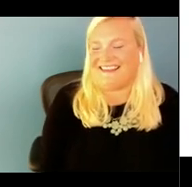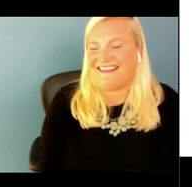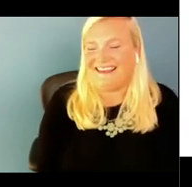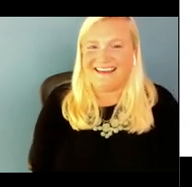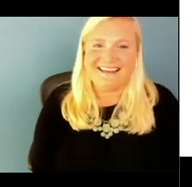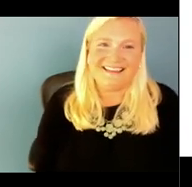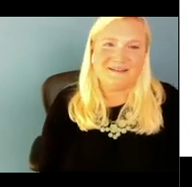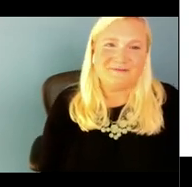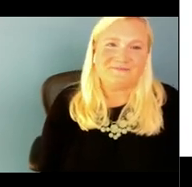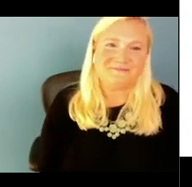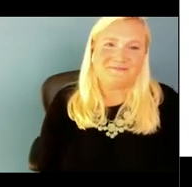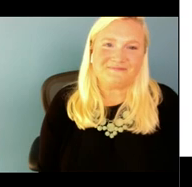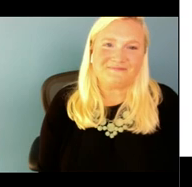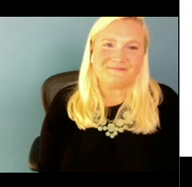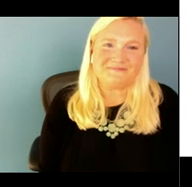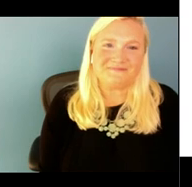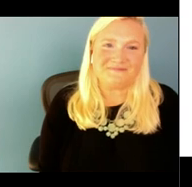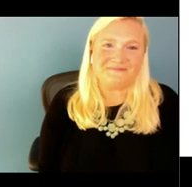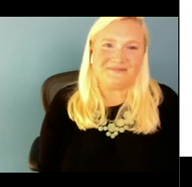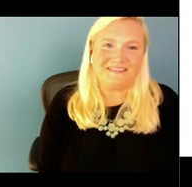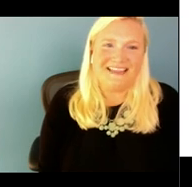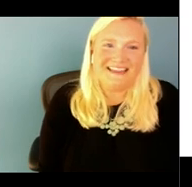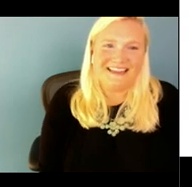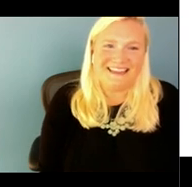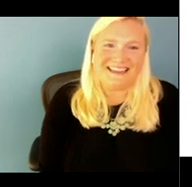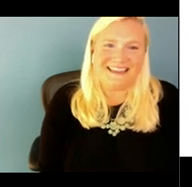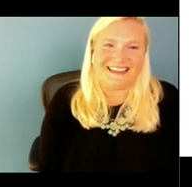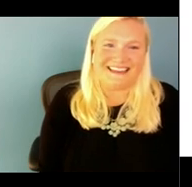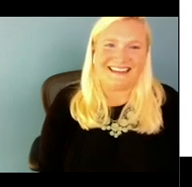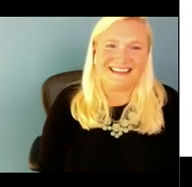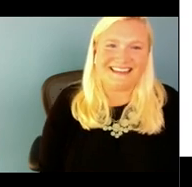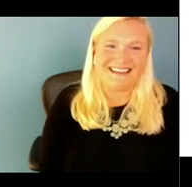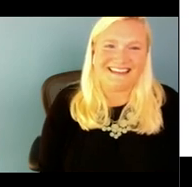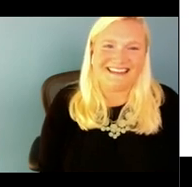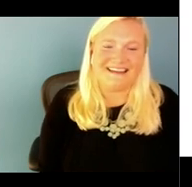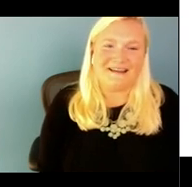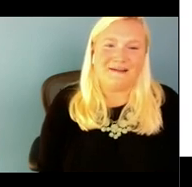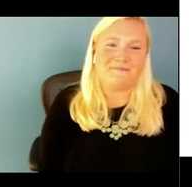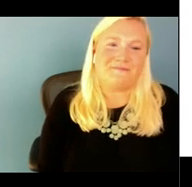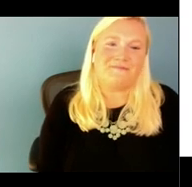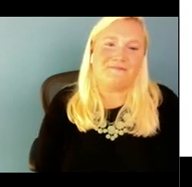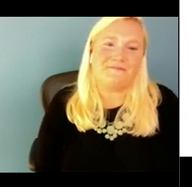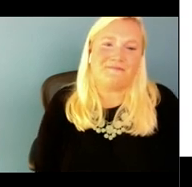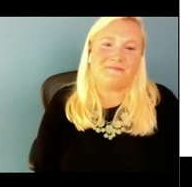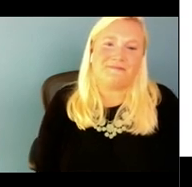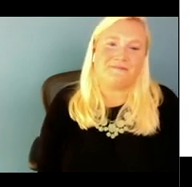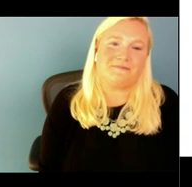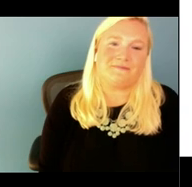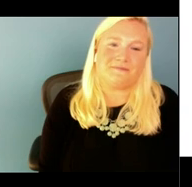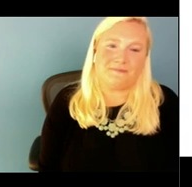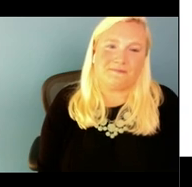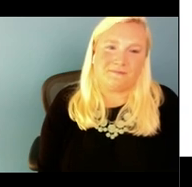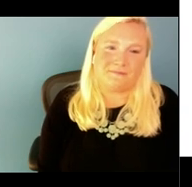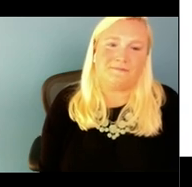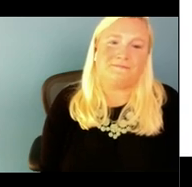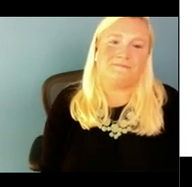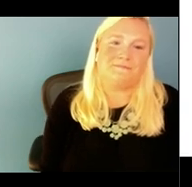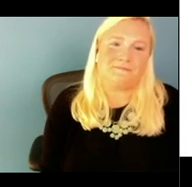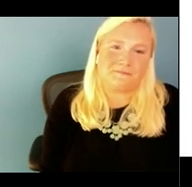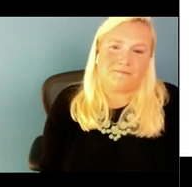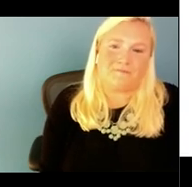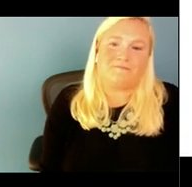Beautiful. Great. This is awesome. This is so fun. Next question is from Jocelyn. And